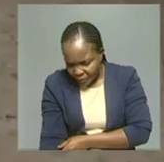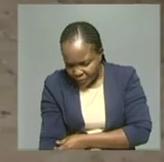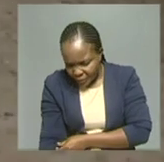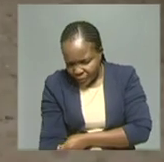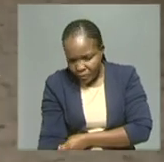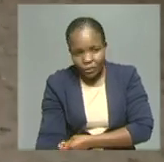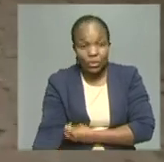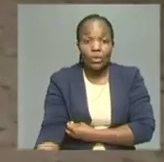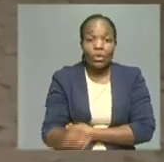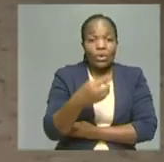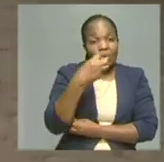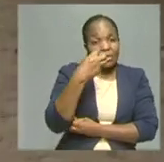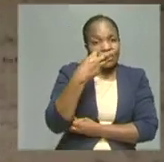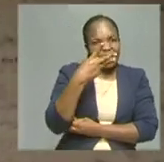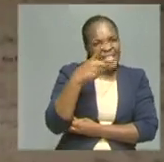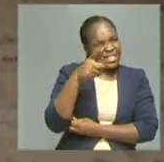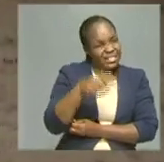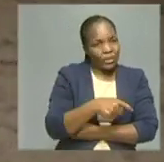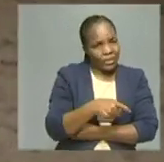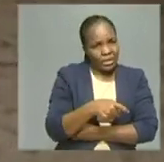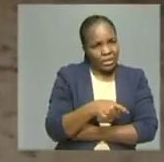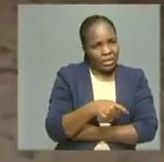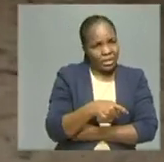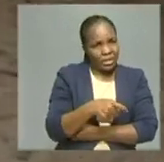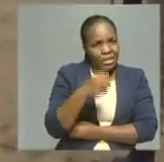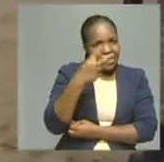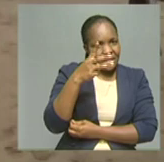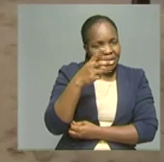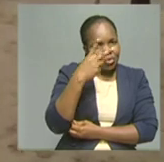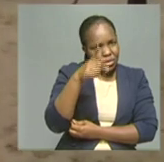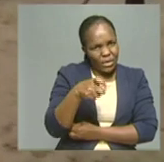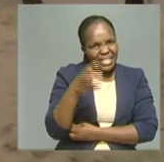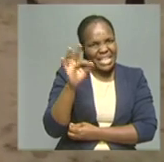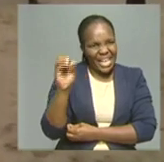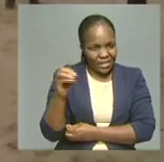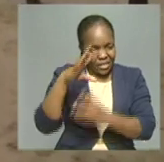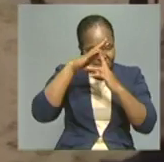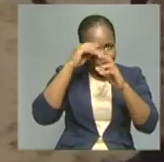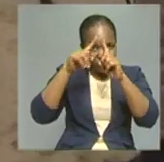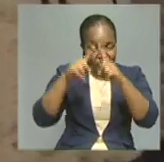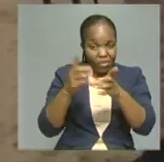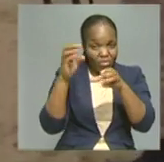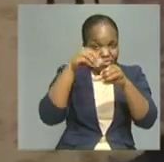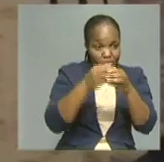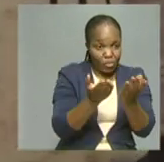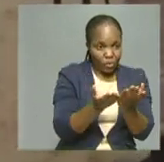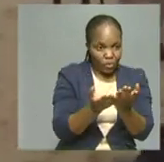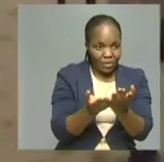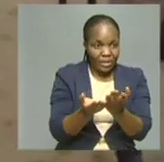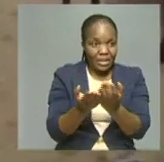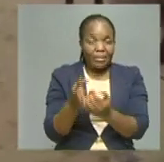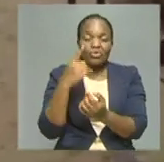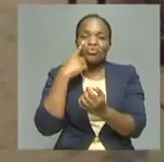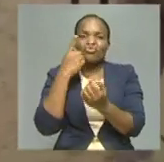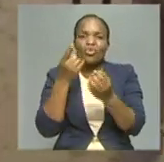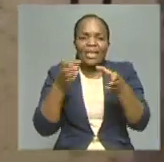almost 3,000 learners, about 2,900 learners. And looking at the kind of structures